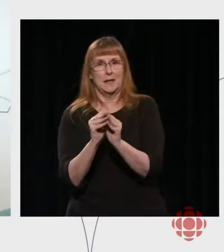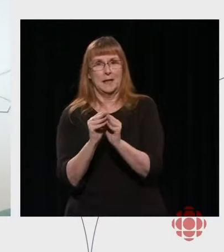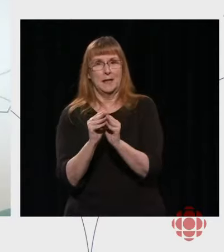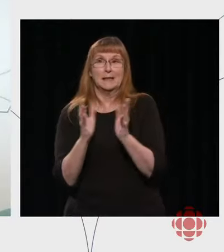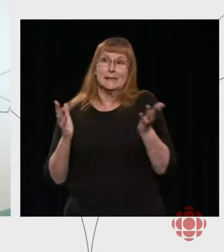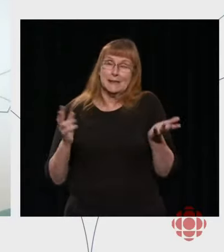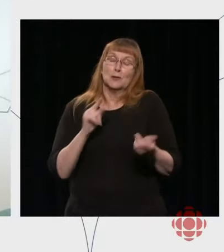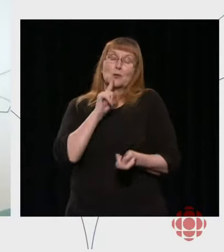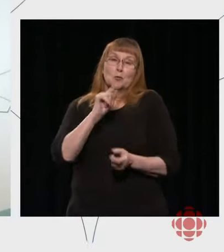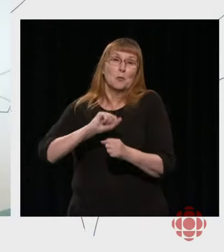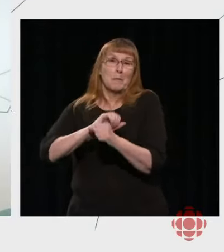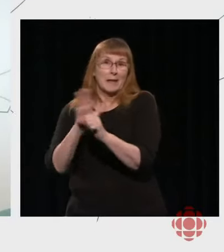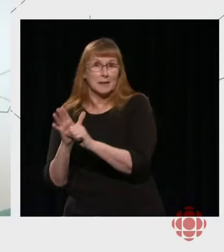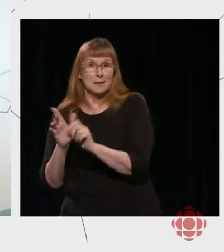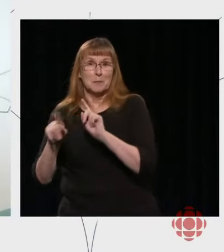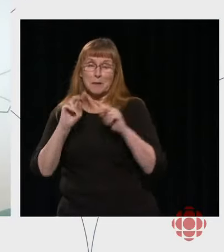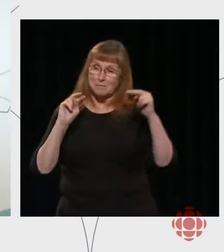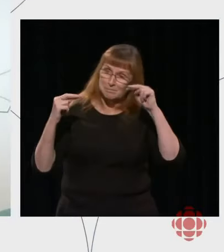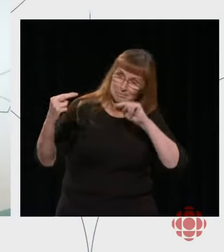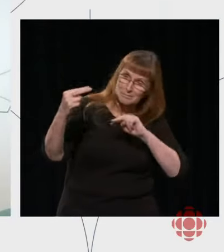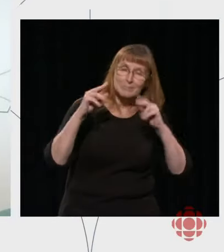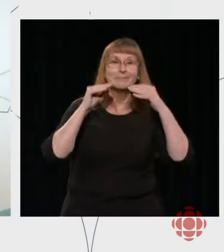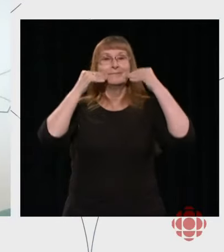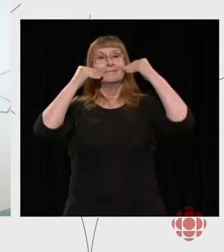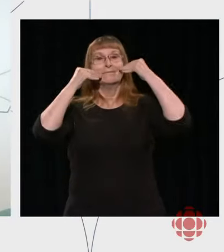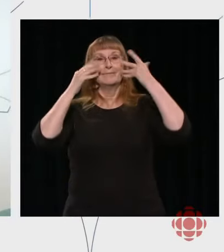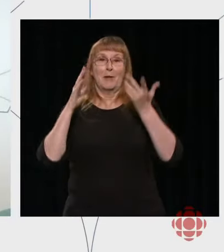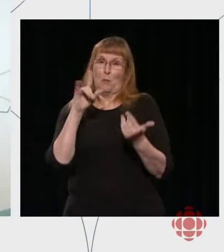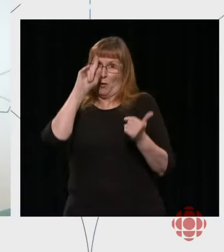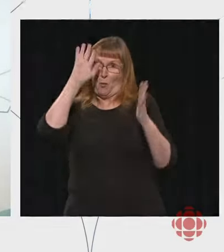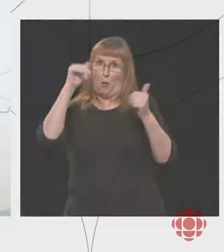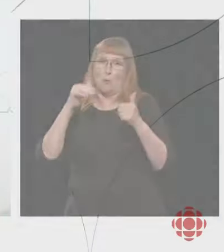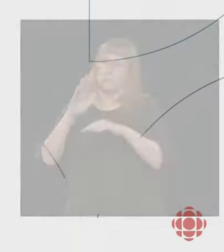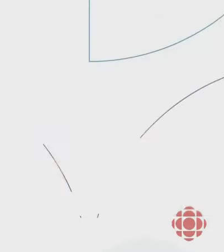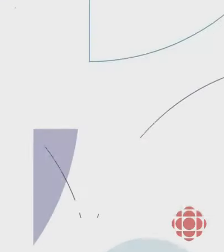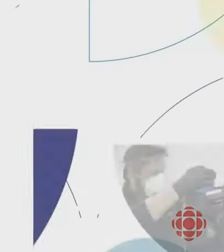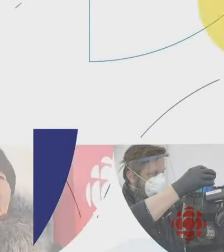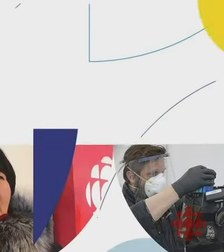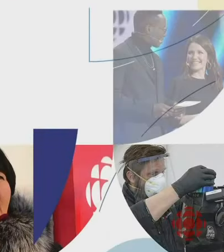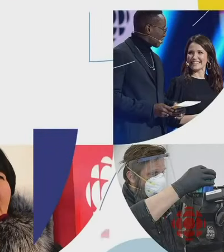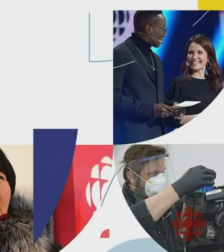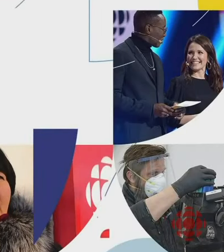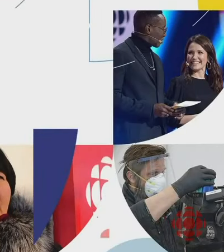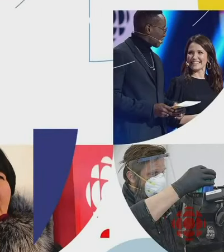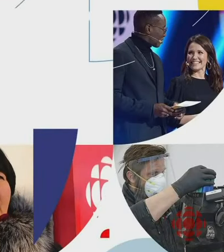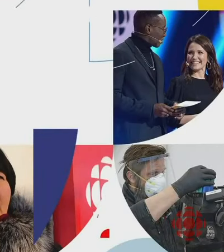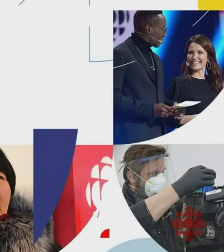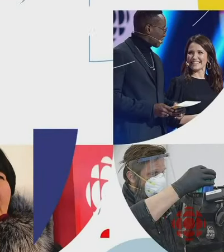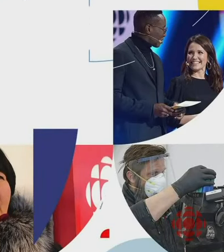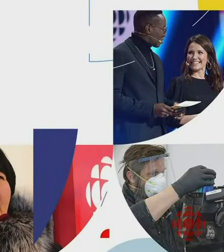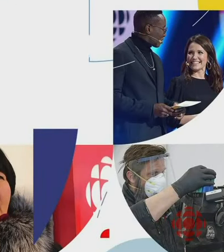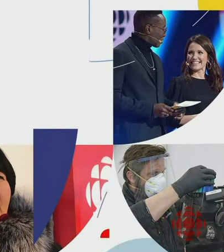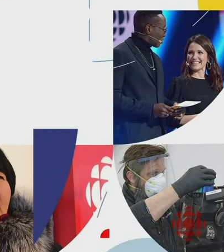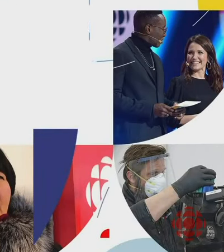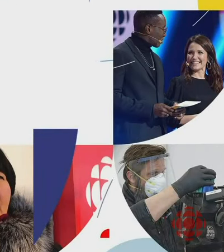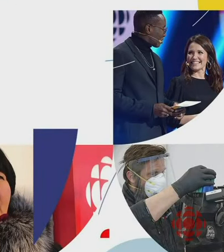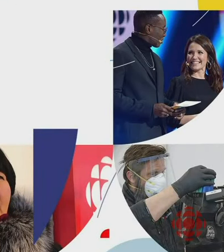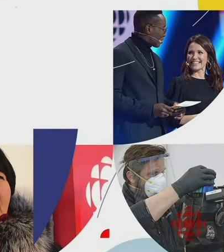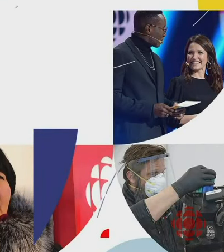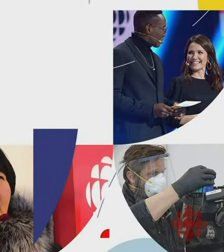smiles are very welcome. And we hope that you will continue to smile this afternoon and this evening. Thank you very much. Take care. Thank you. Thank you.